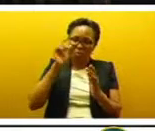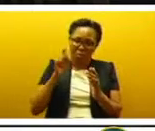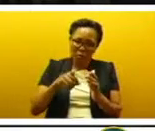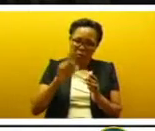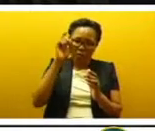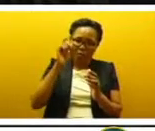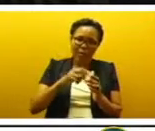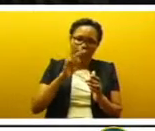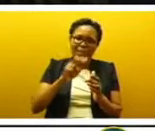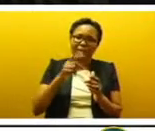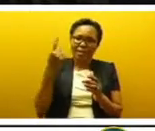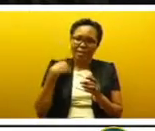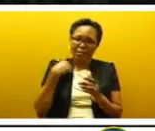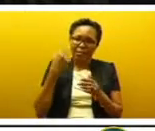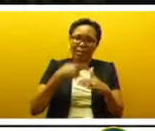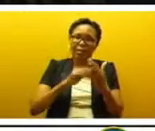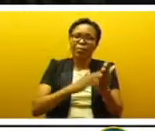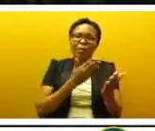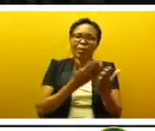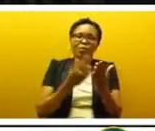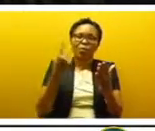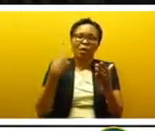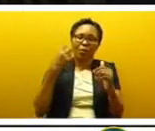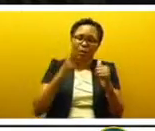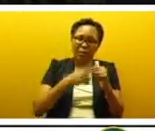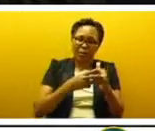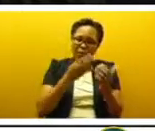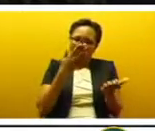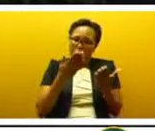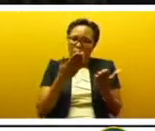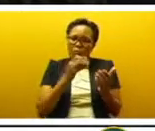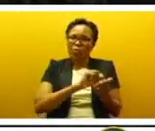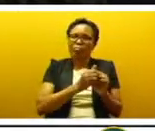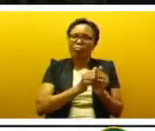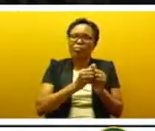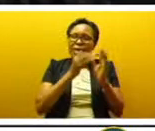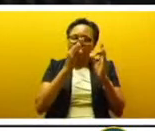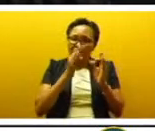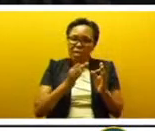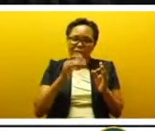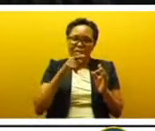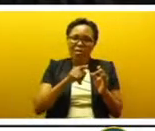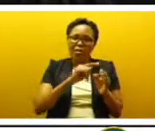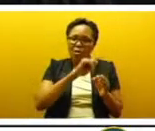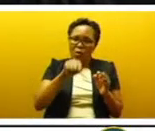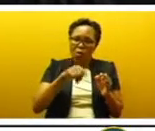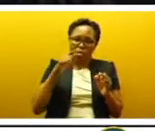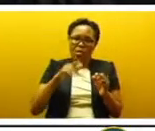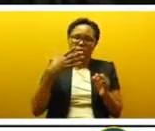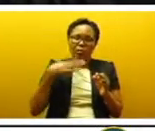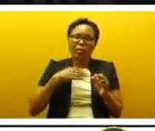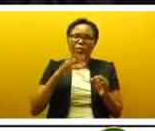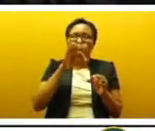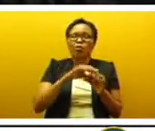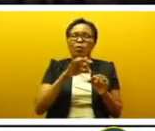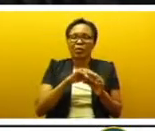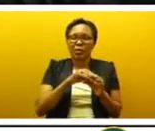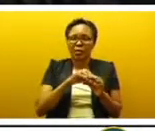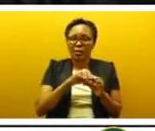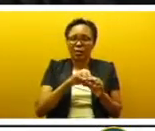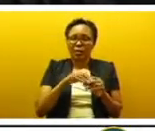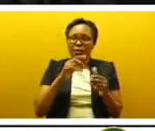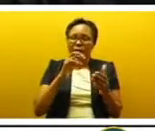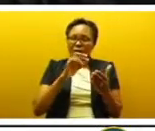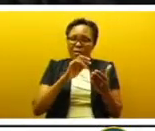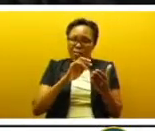number 7 could have altered if those people had voted the results of the general election. And therefore, it is